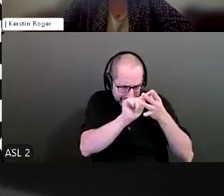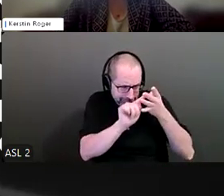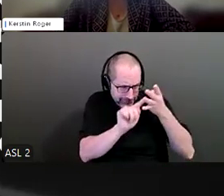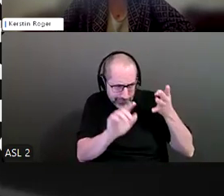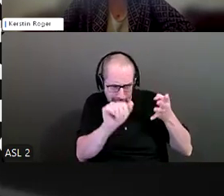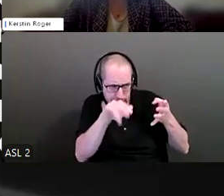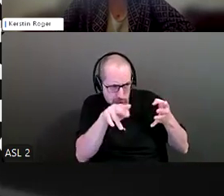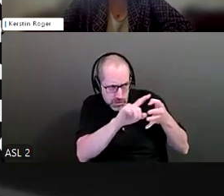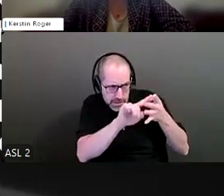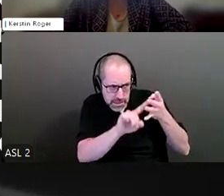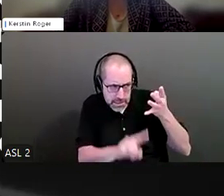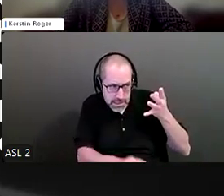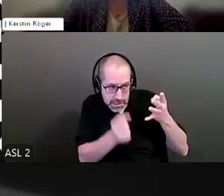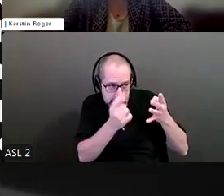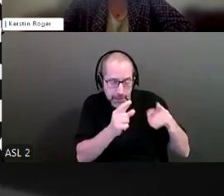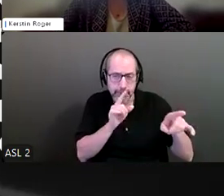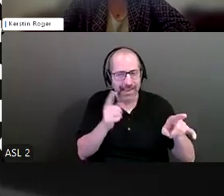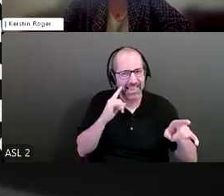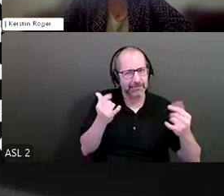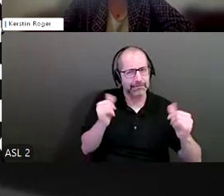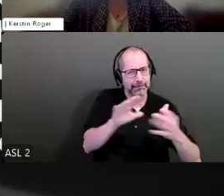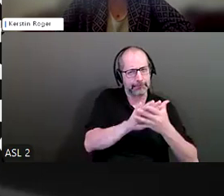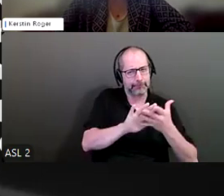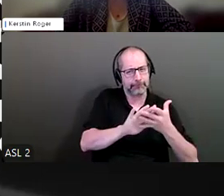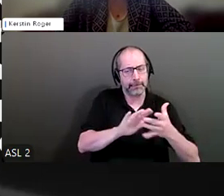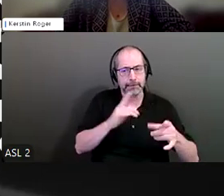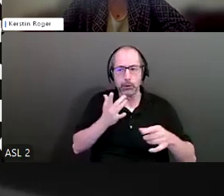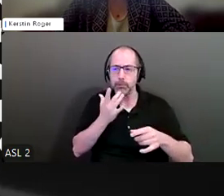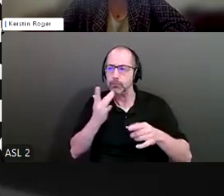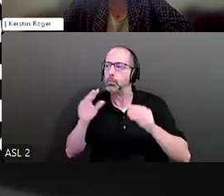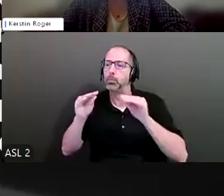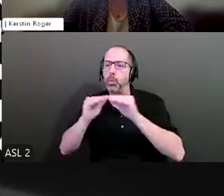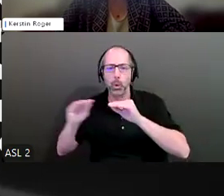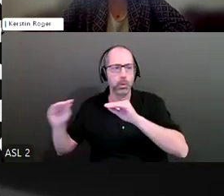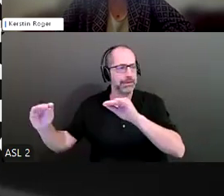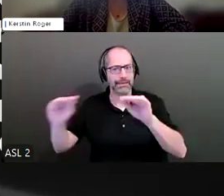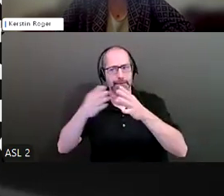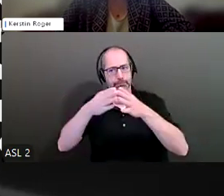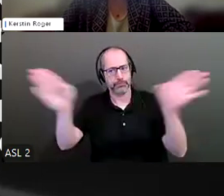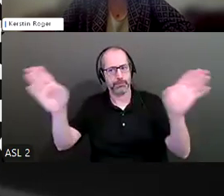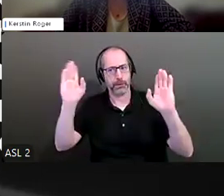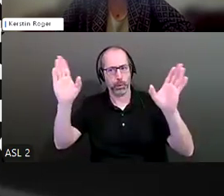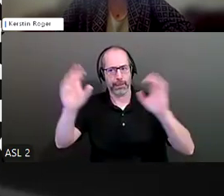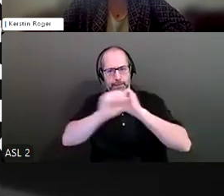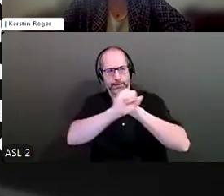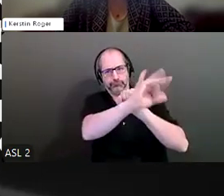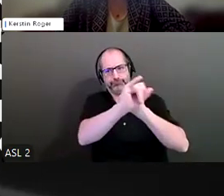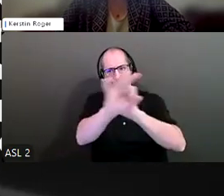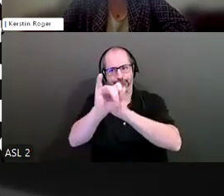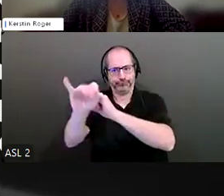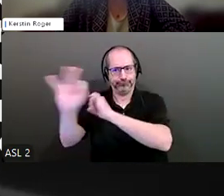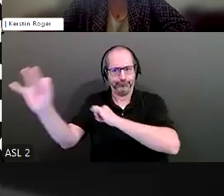be. So we're suggesting that further public awareness campaigns should be directed at those